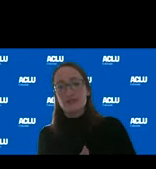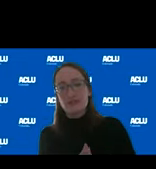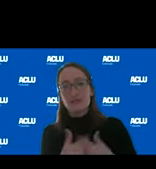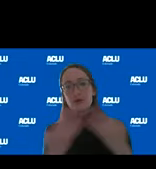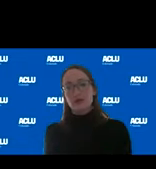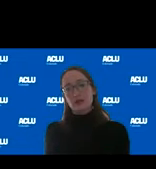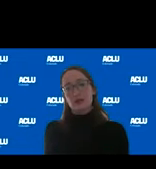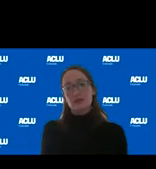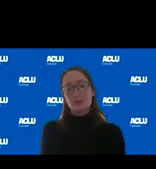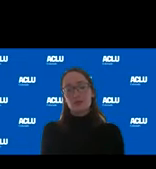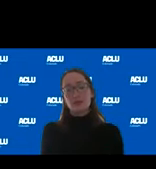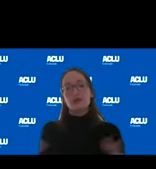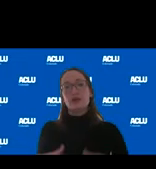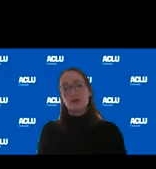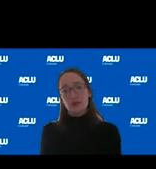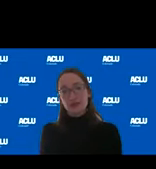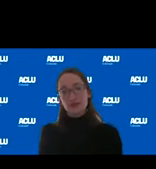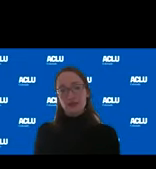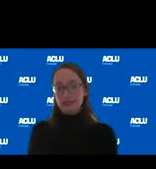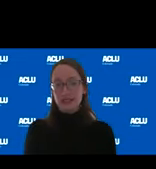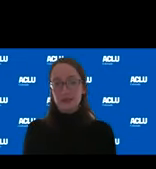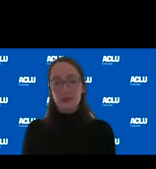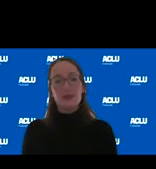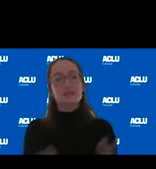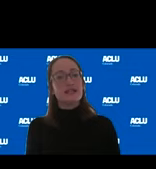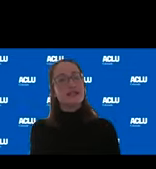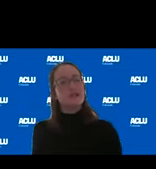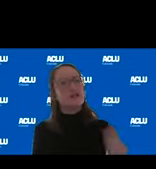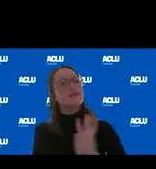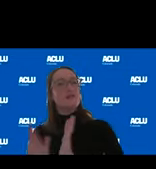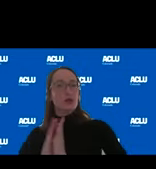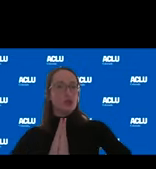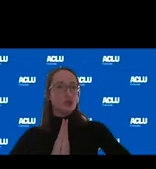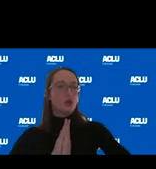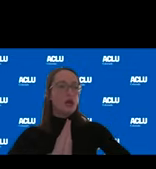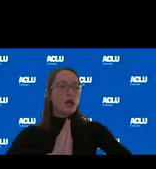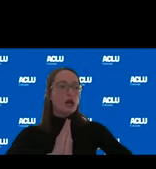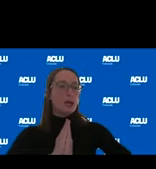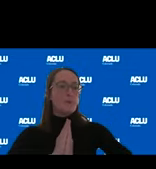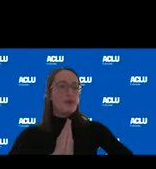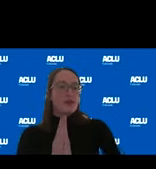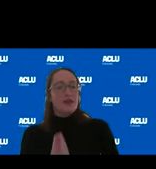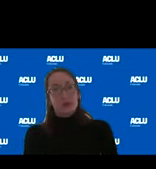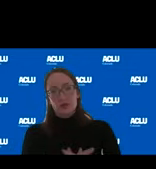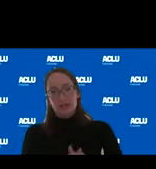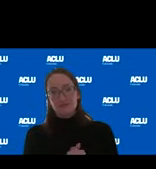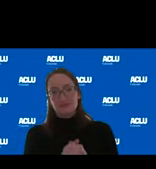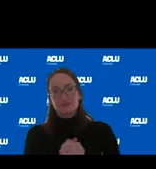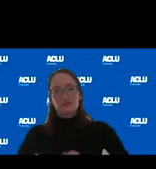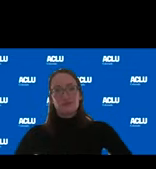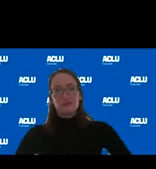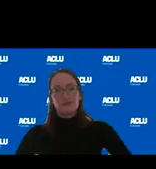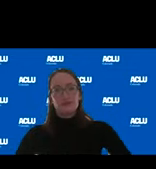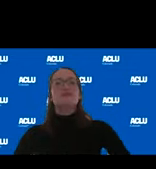rest of these, but we're also looking for people to join our voting rights volunteer team. Because like I said, we have a lot of work to do in 2020.